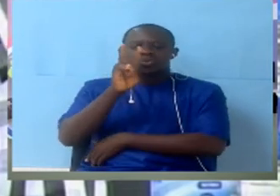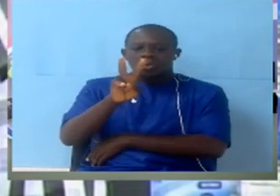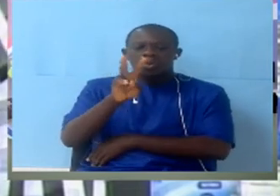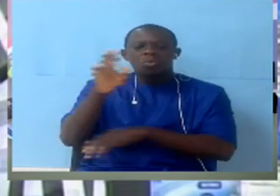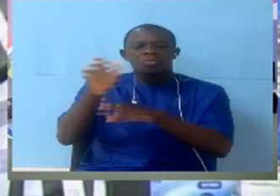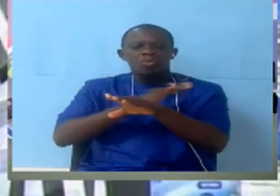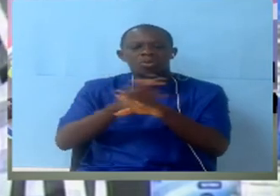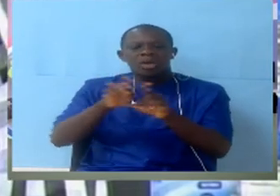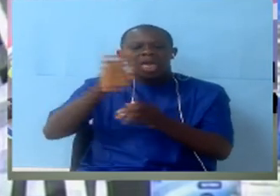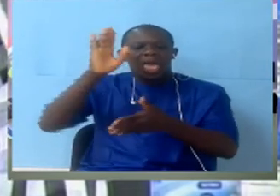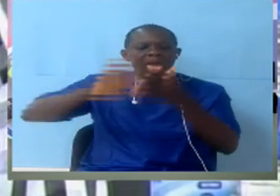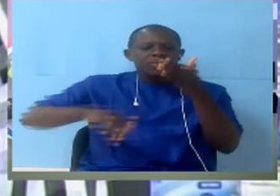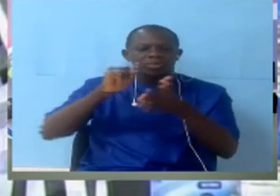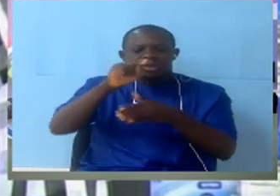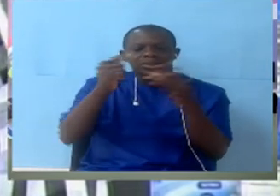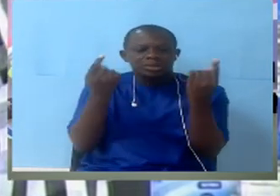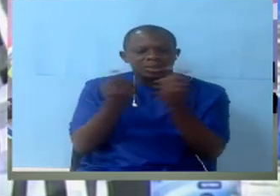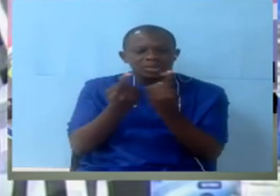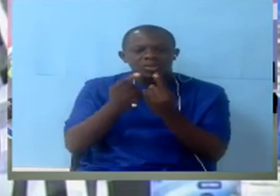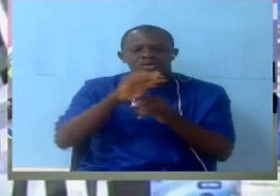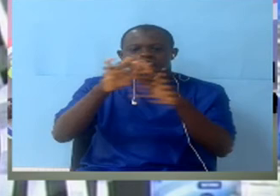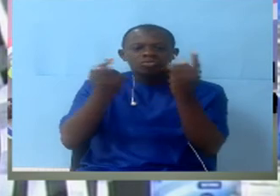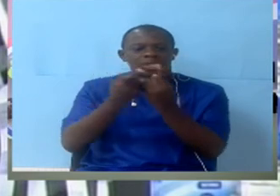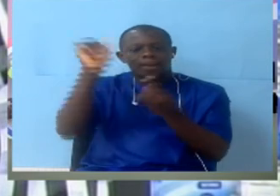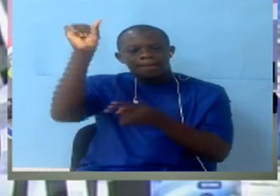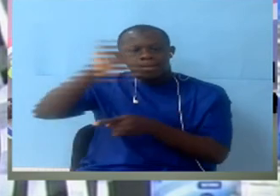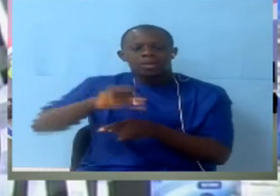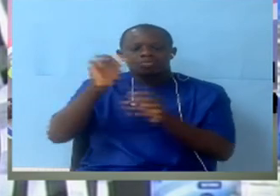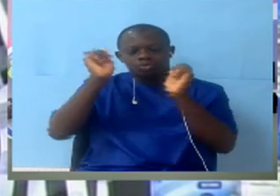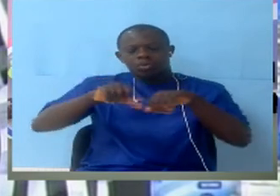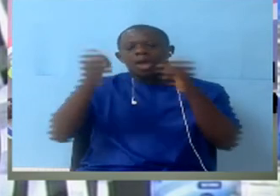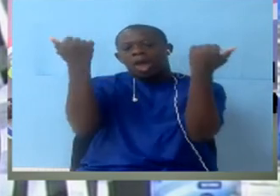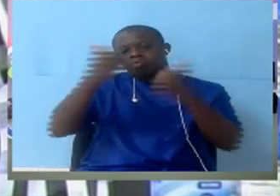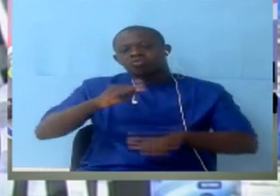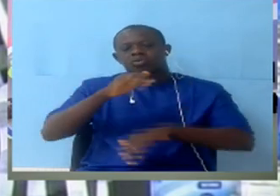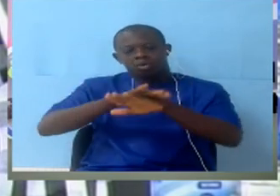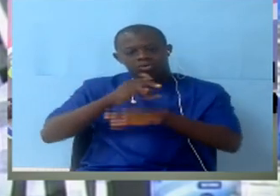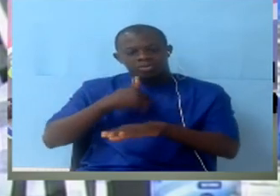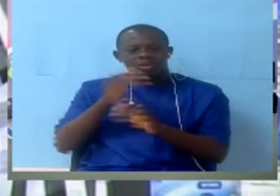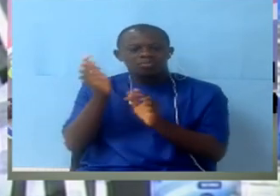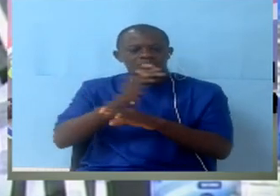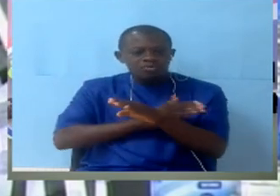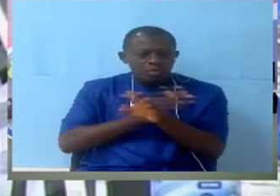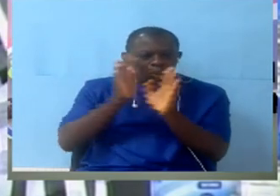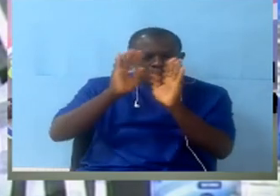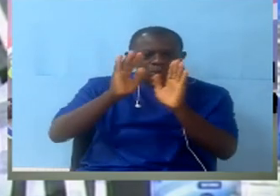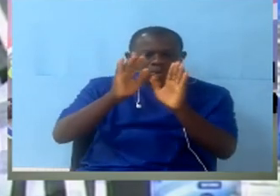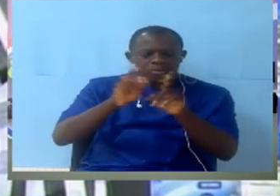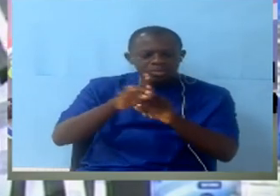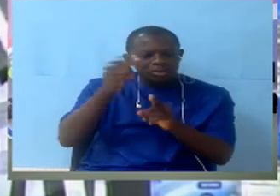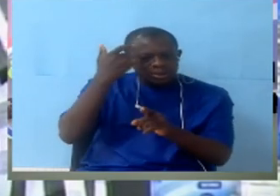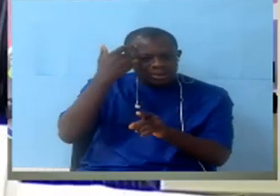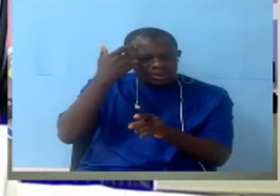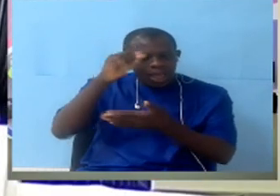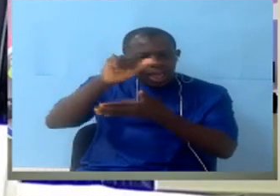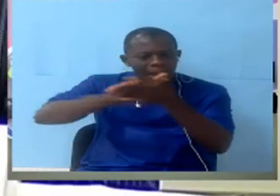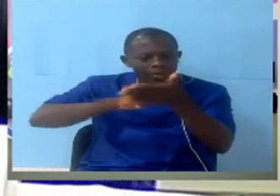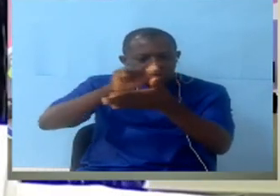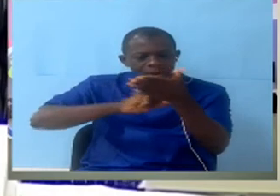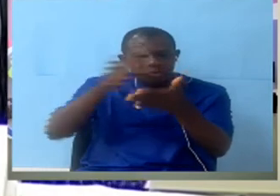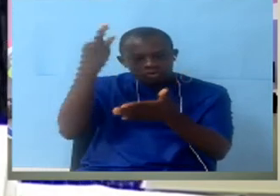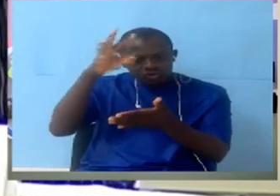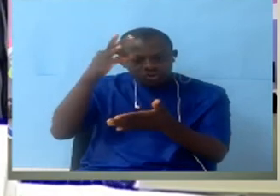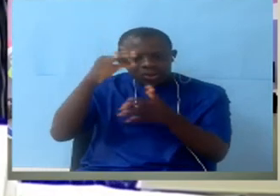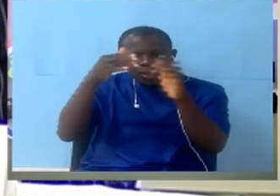the end of that thing, something bad might happen to me. So before I wait for that, I decided to apply for classes. But what was